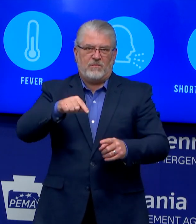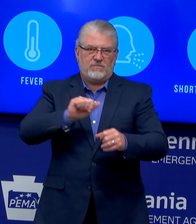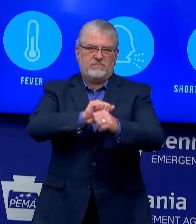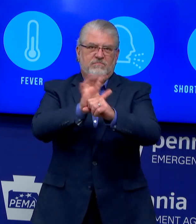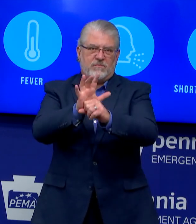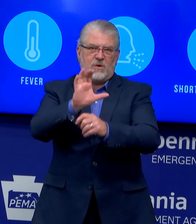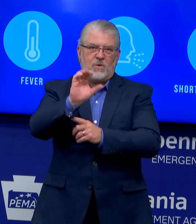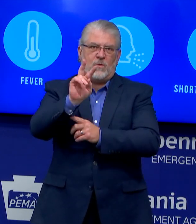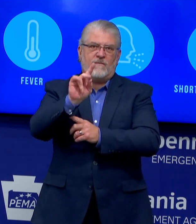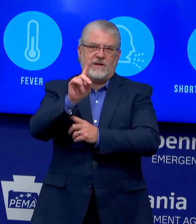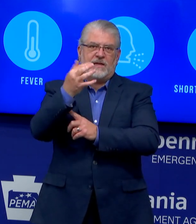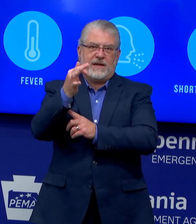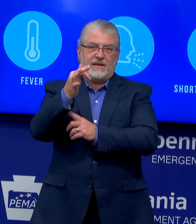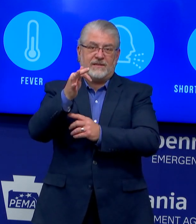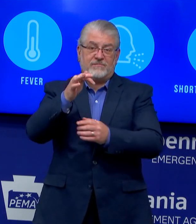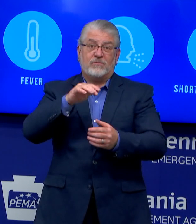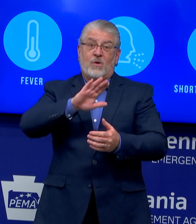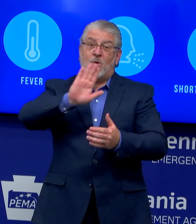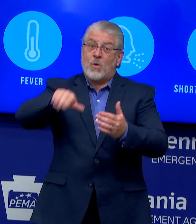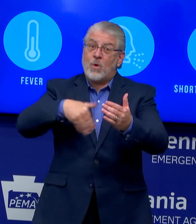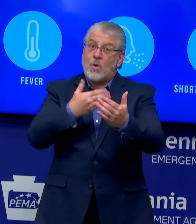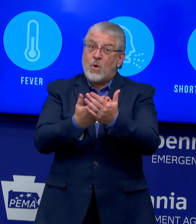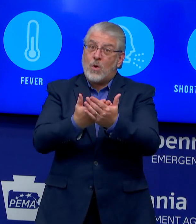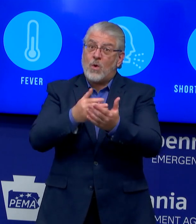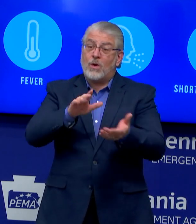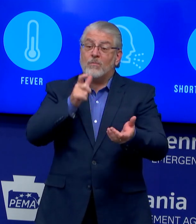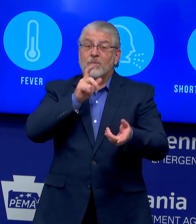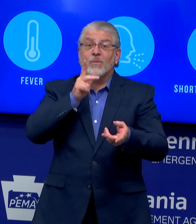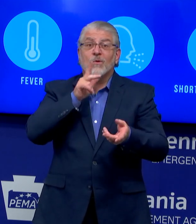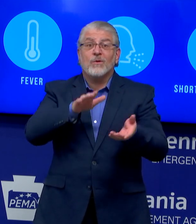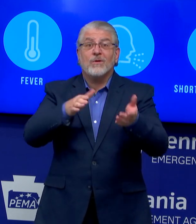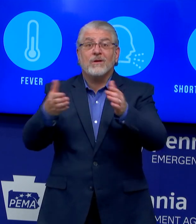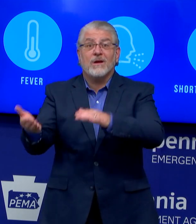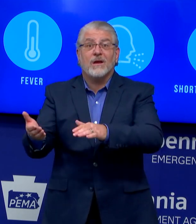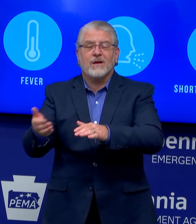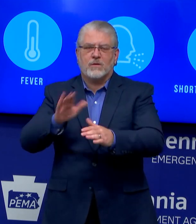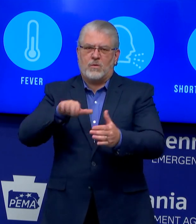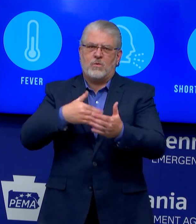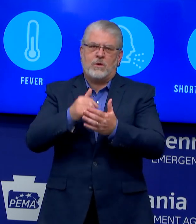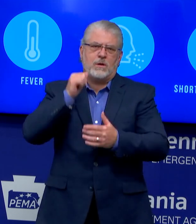to date, all of our deaths have been in adult patients.